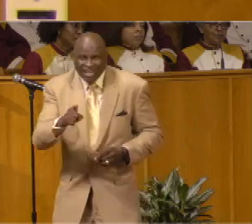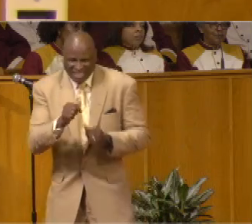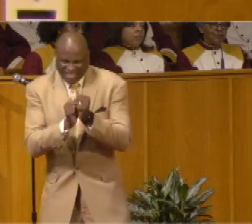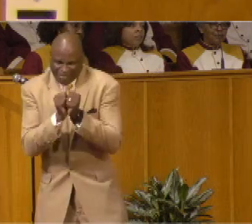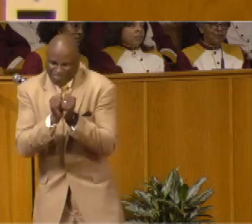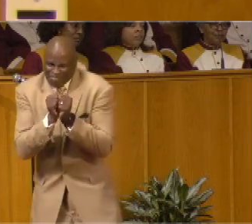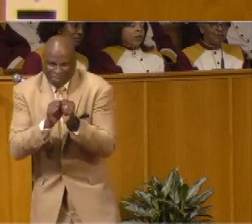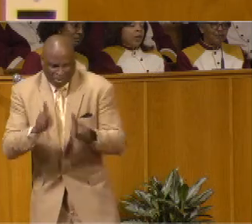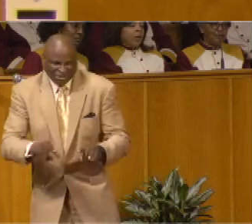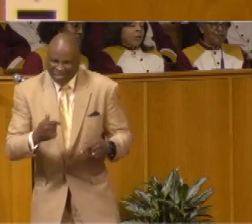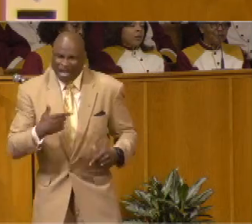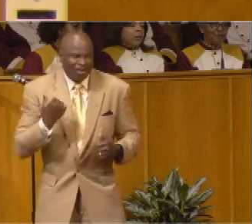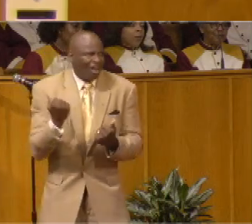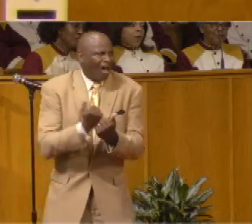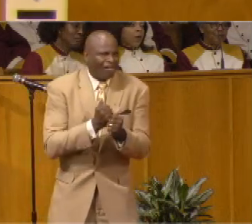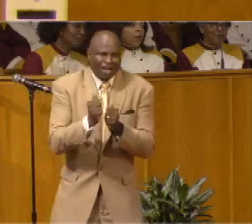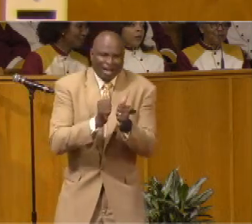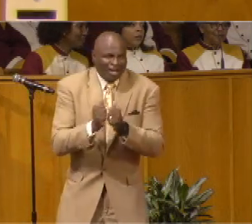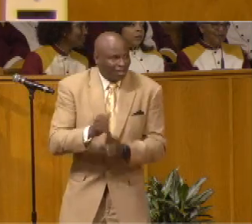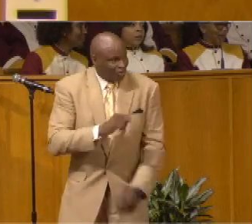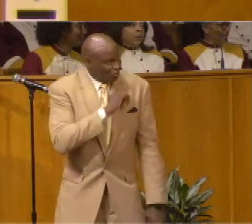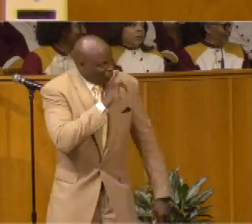competitive.